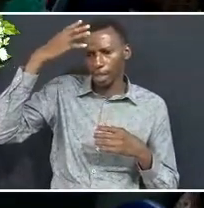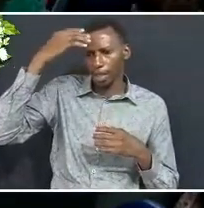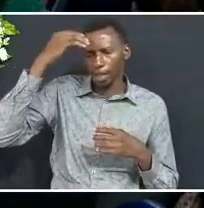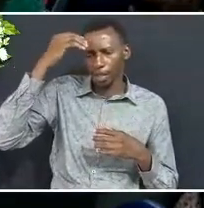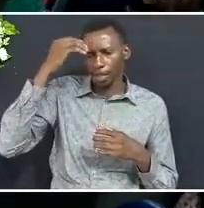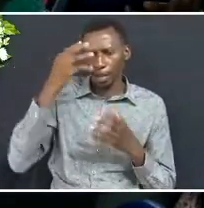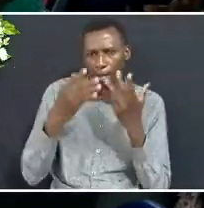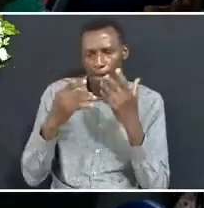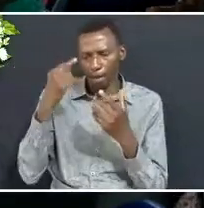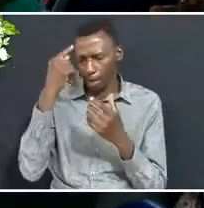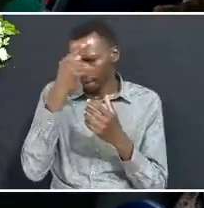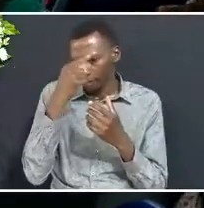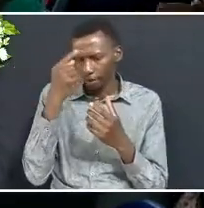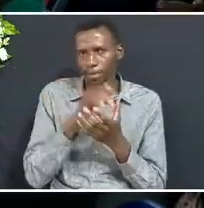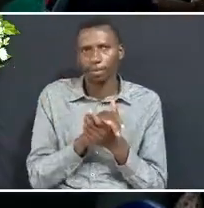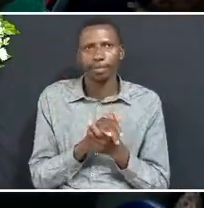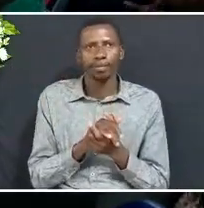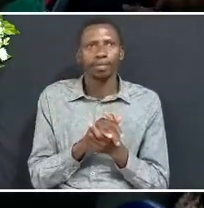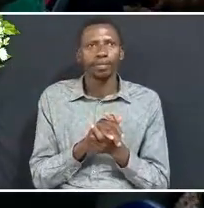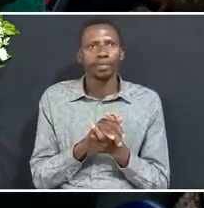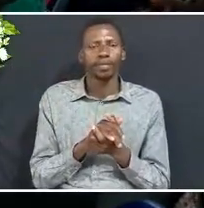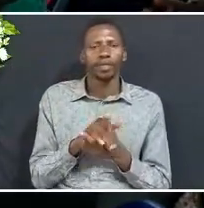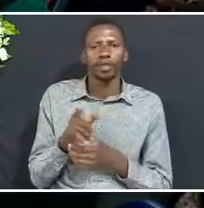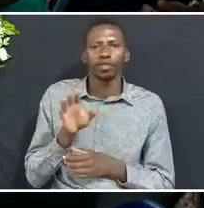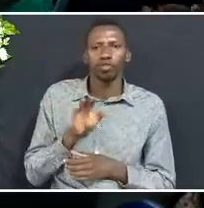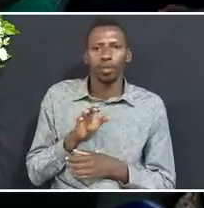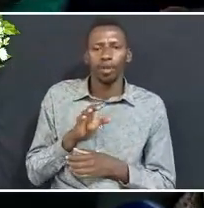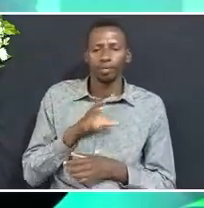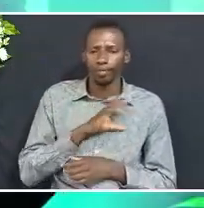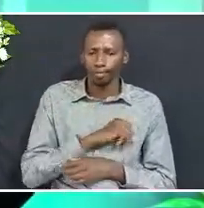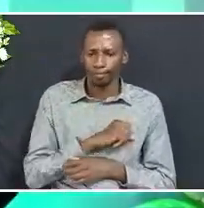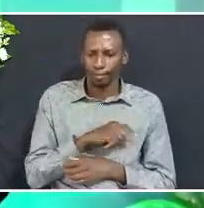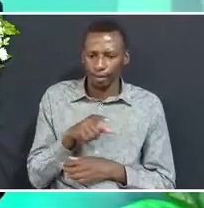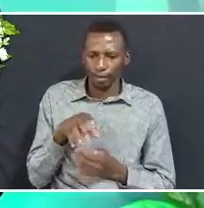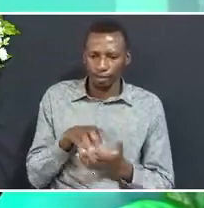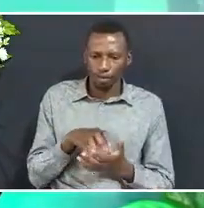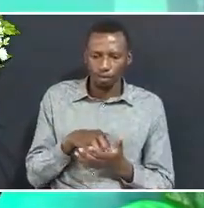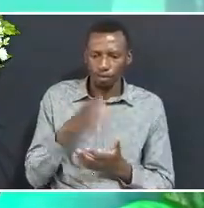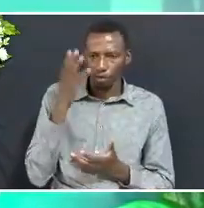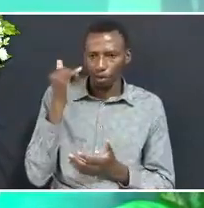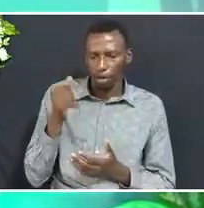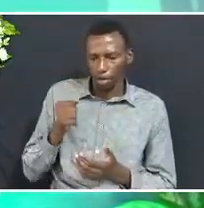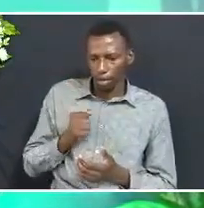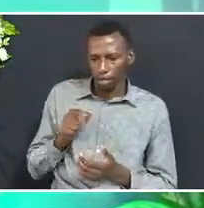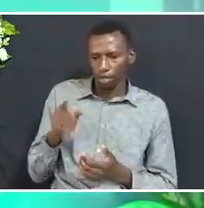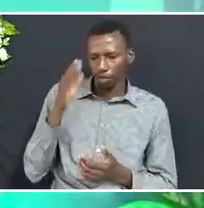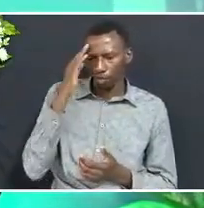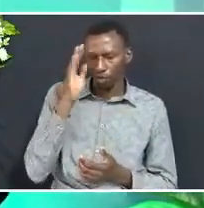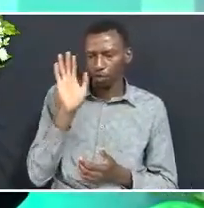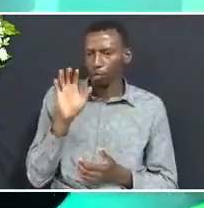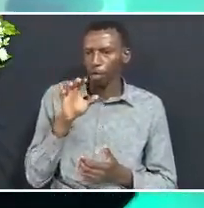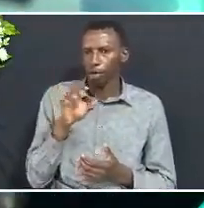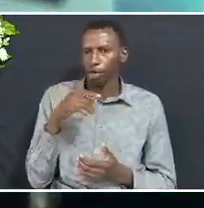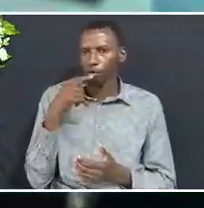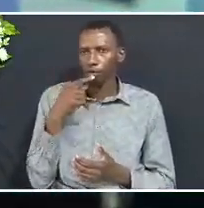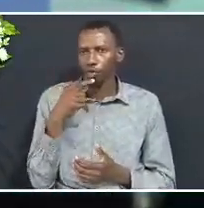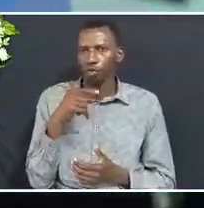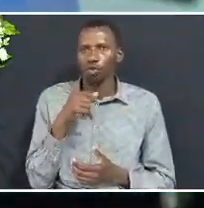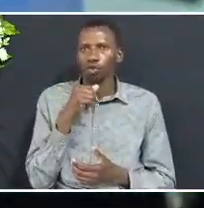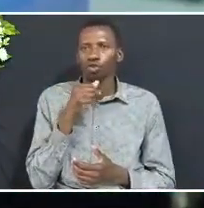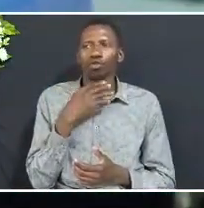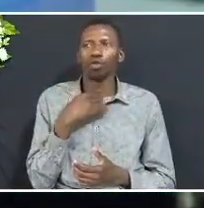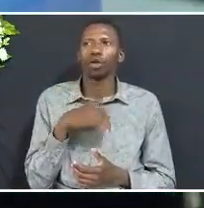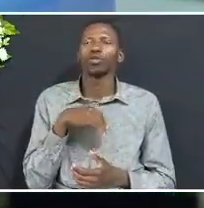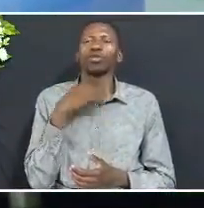severe heat that exists there. So this woman thrived through this condition because she knew who she was and she never wanted to die.